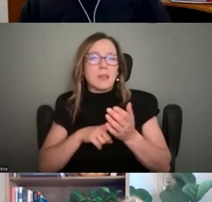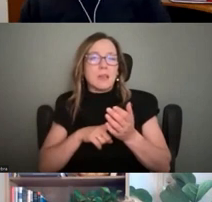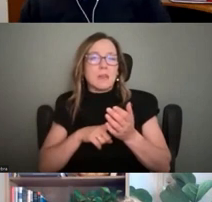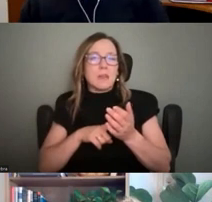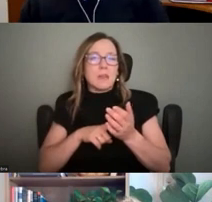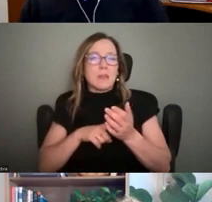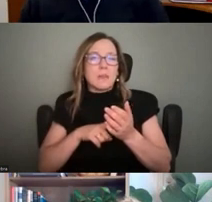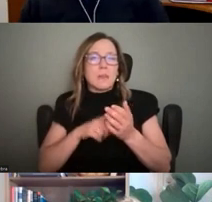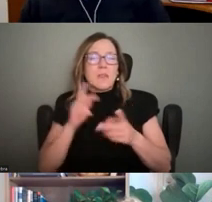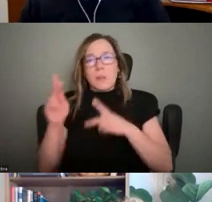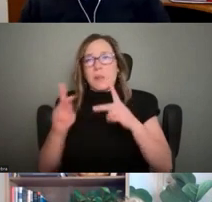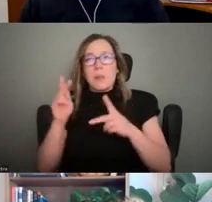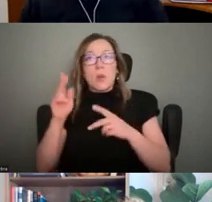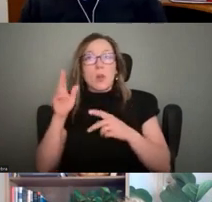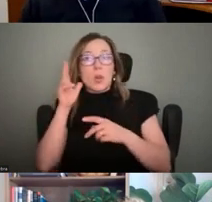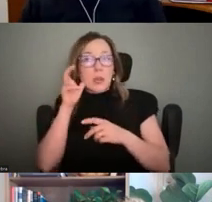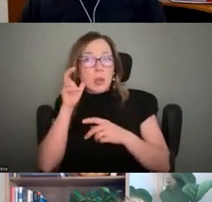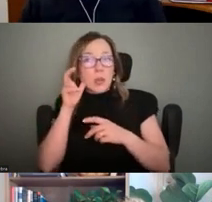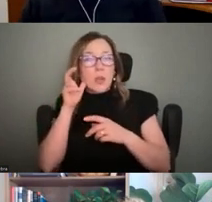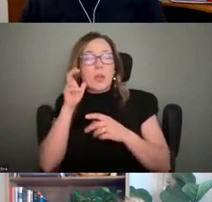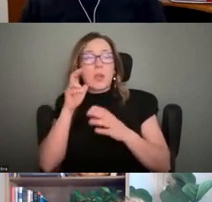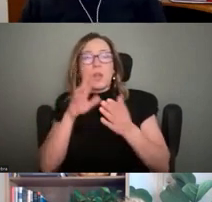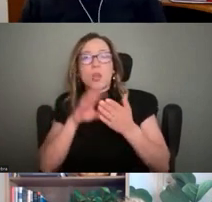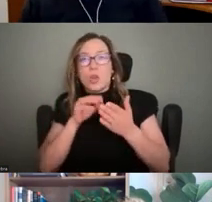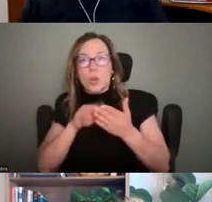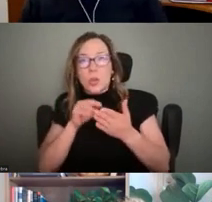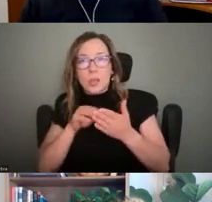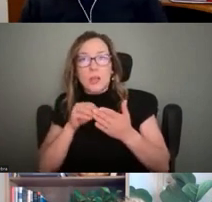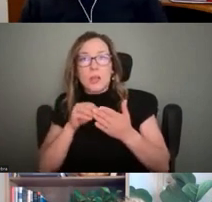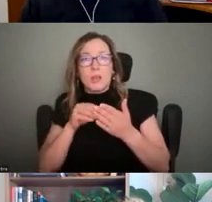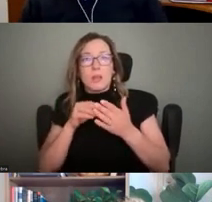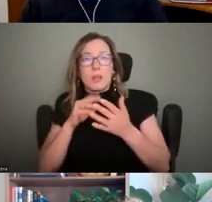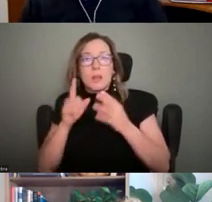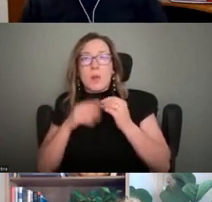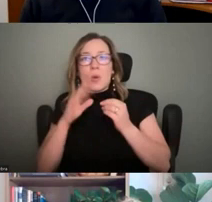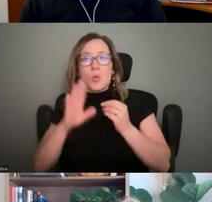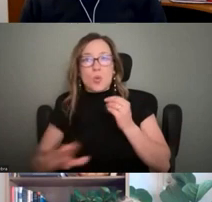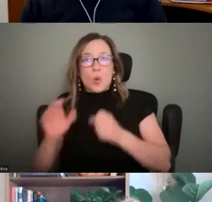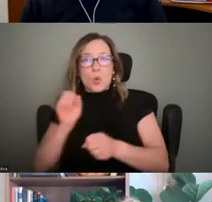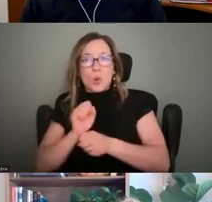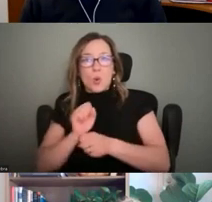that people are hearing about, learning about your work. Any increases in any